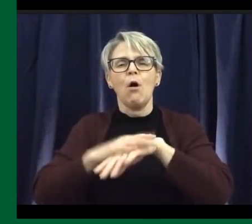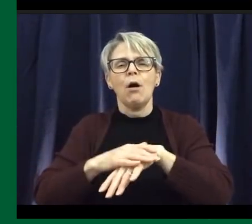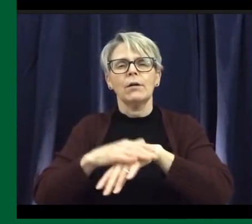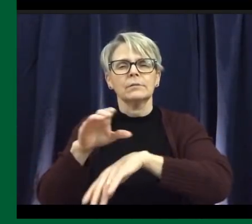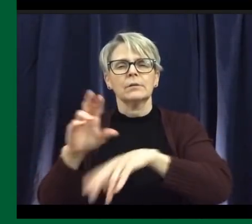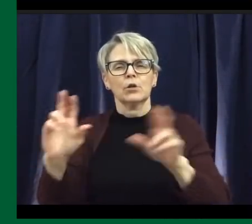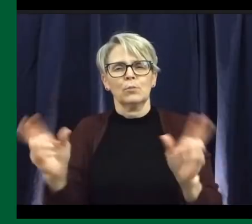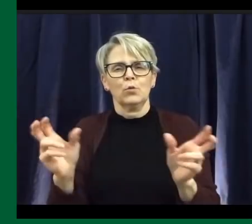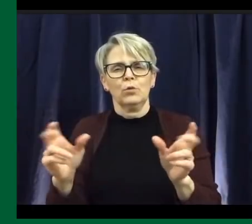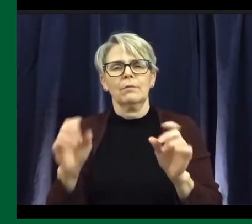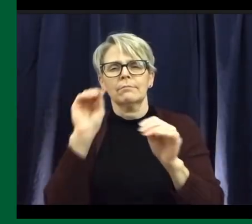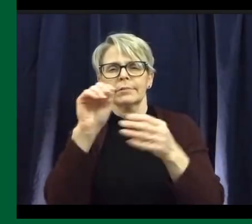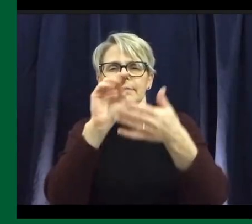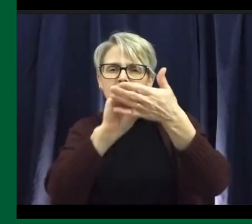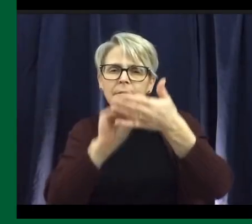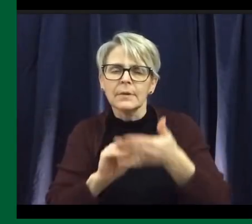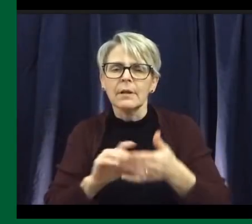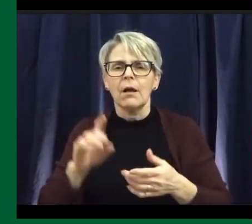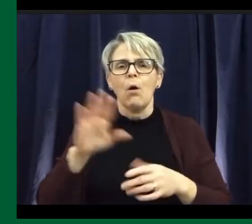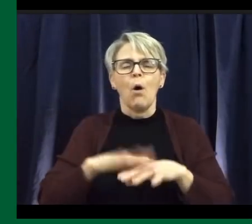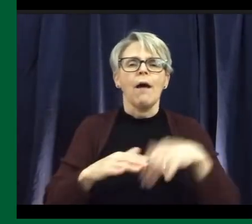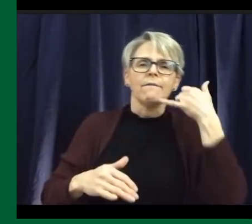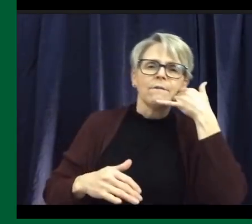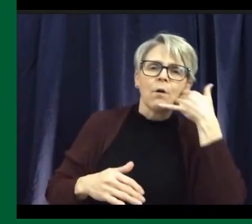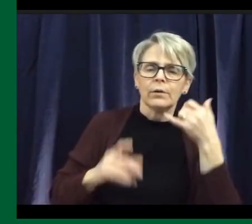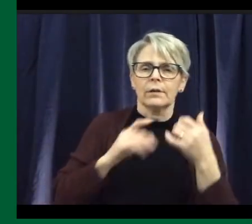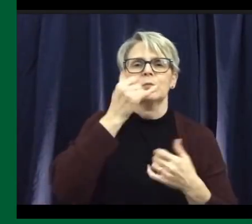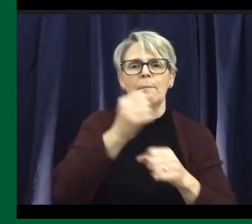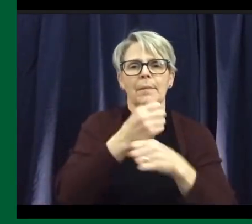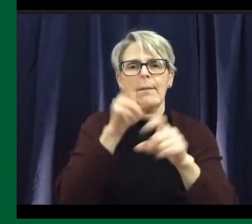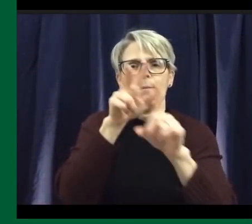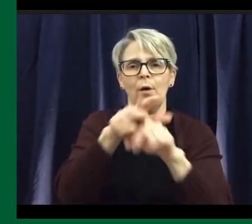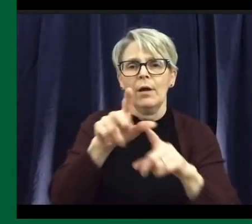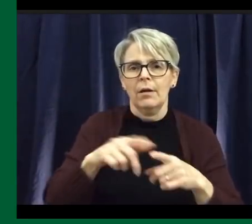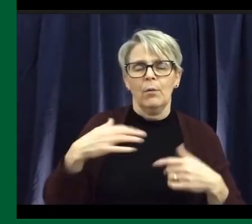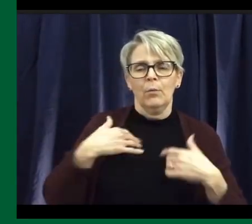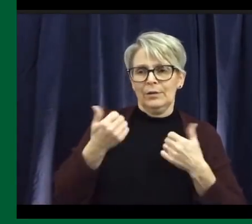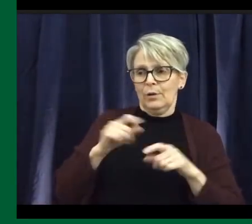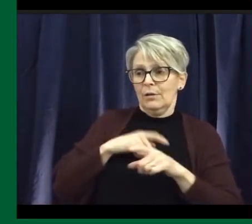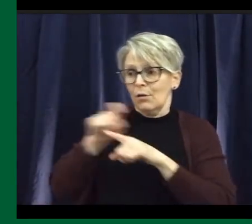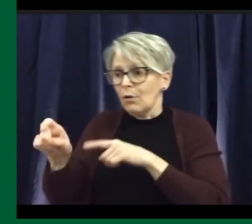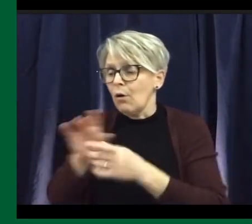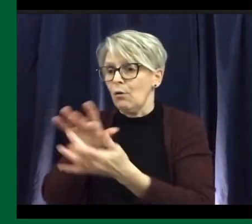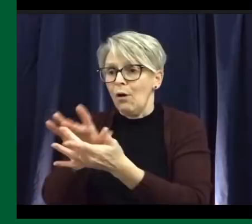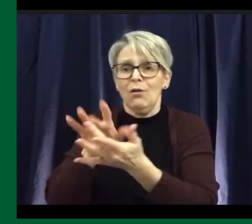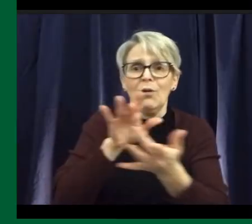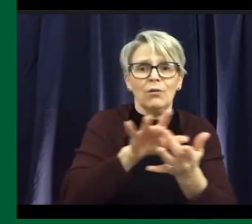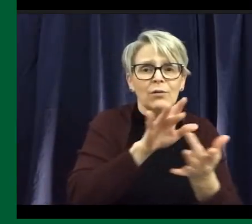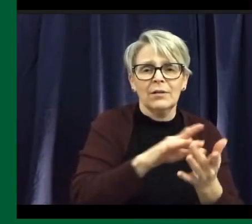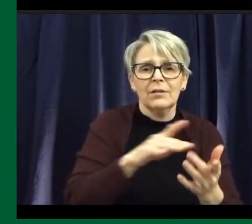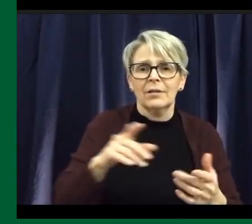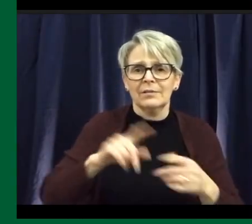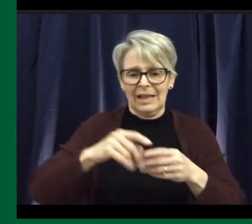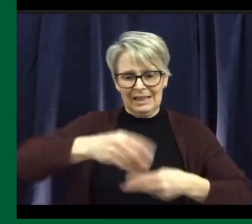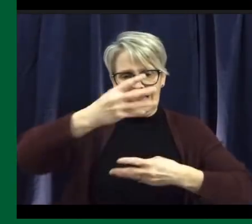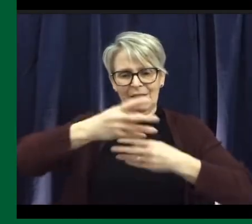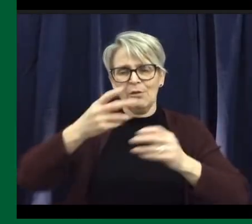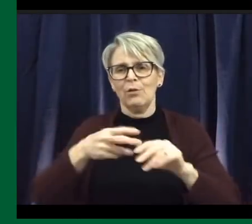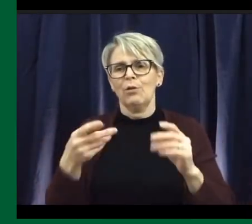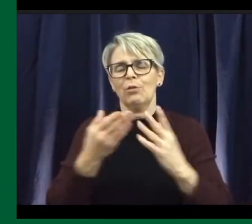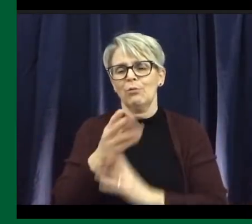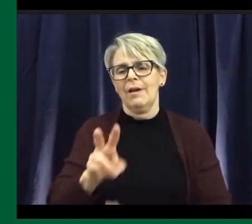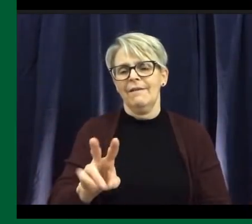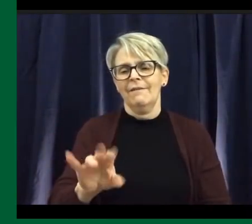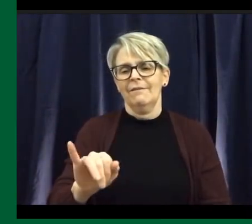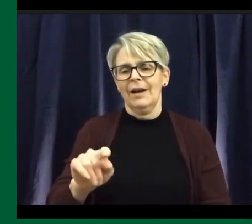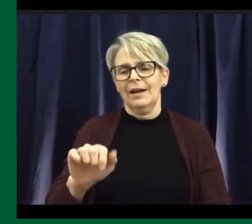so that those residents can book their own appointments instead of us contacting them. We've been using, as you know, lists that have been generating through vital statistics and health